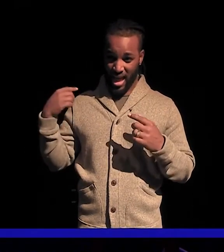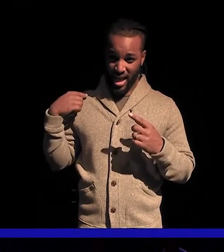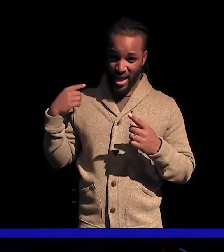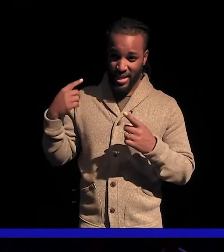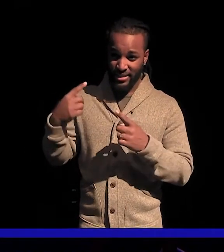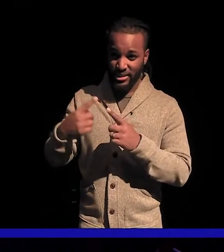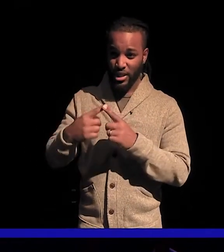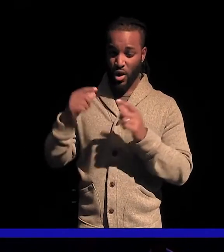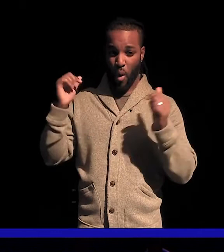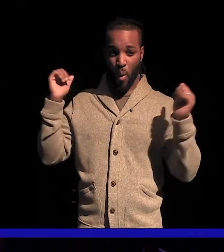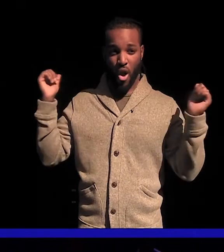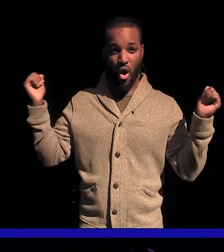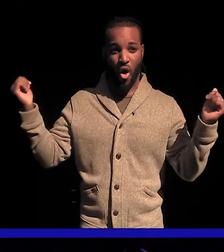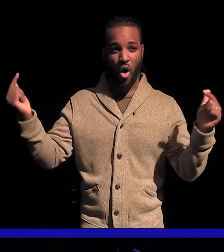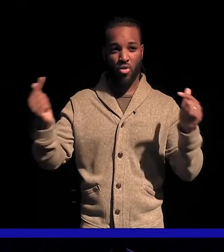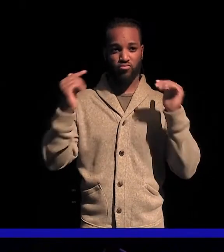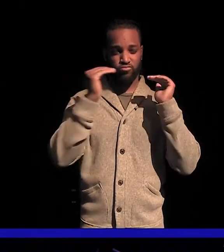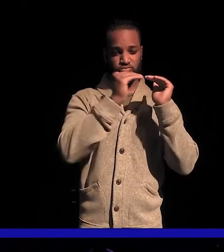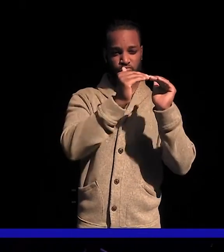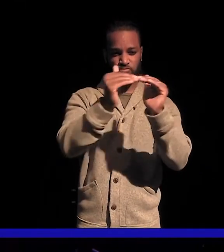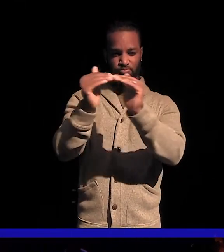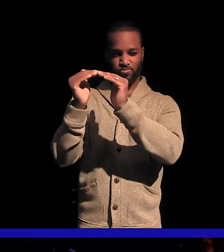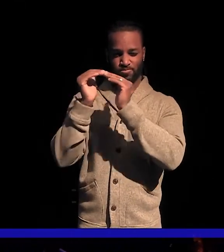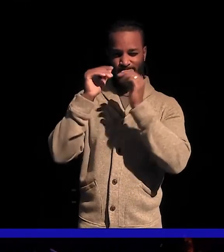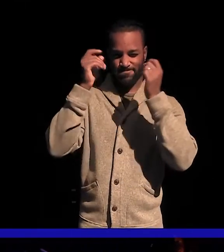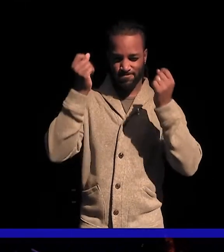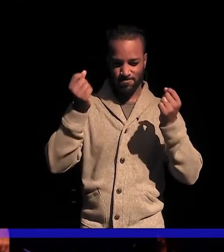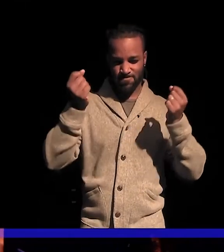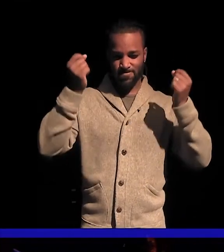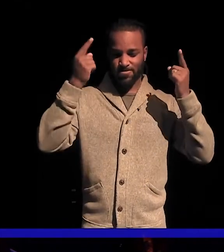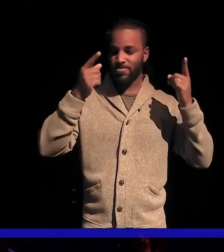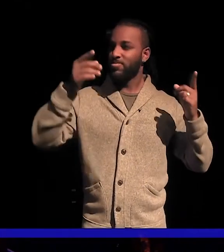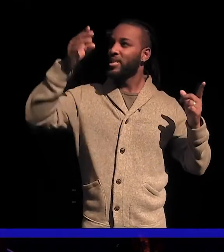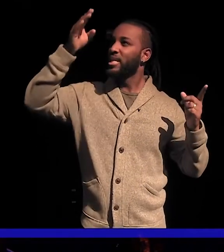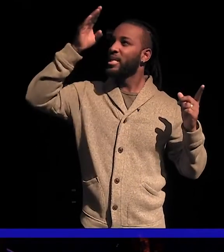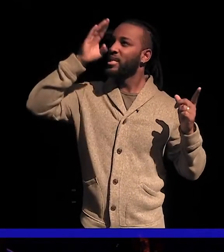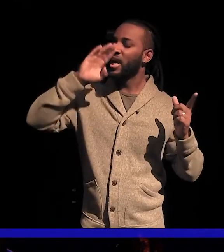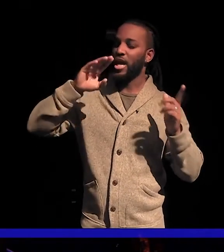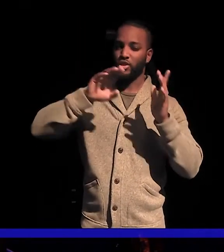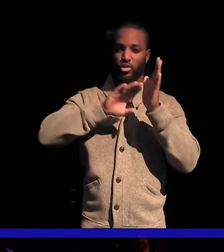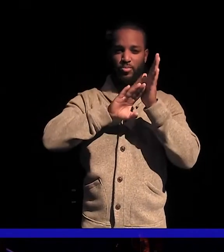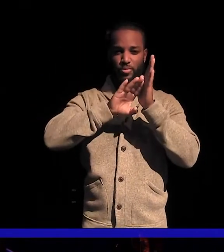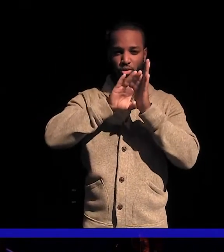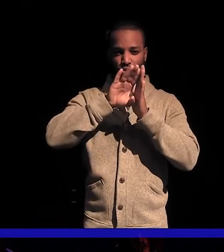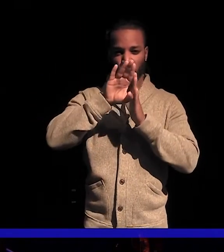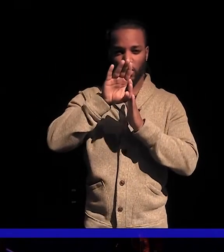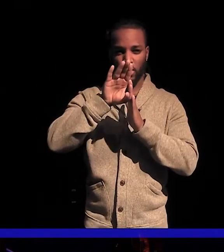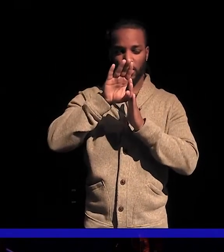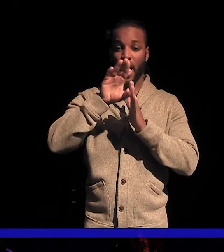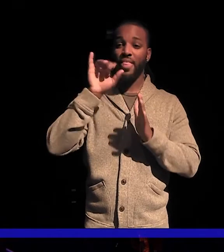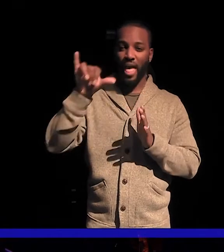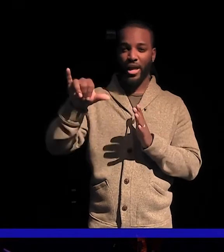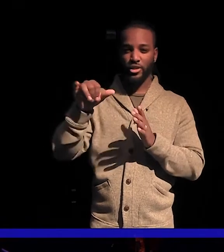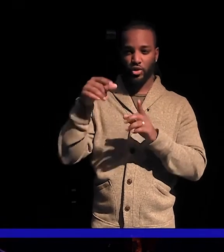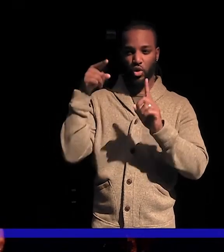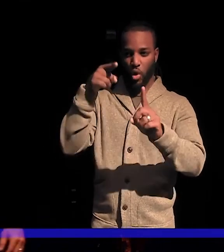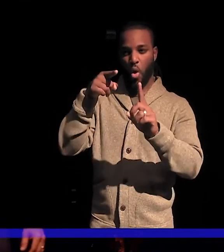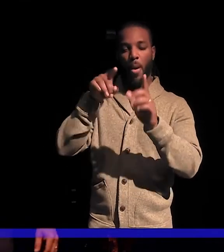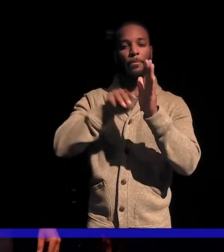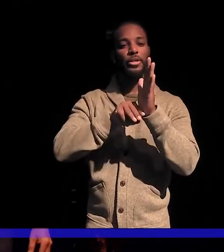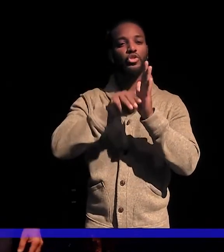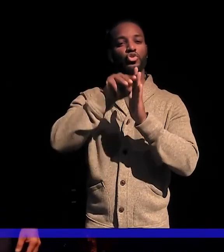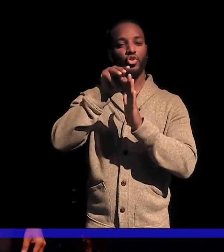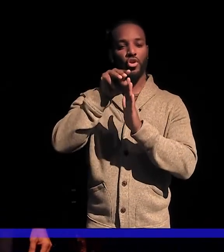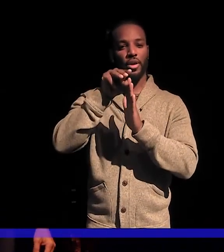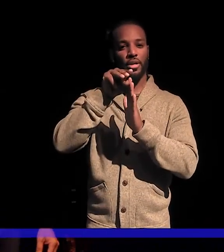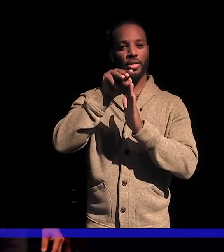to the unity of the faith and of the knowledge of the Son of God to mature manhood. That's the goal, maturity. The